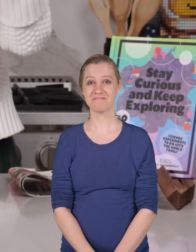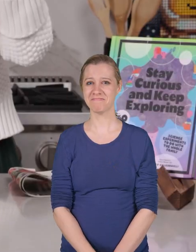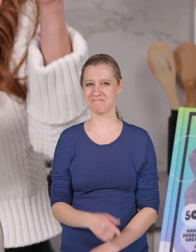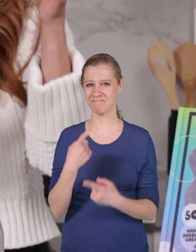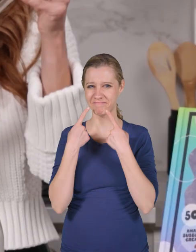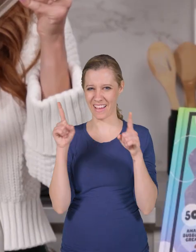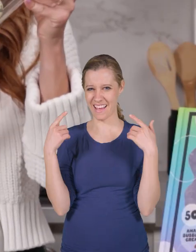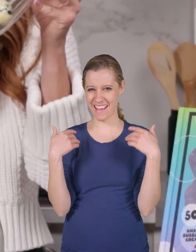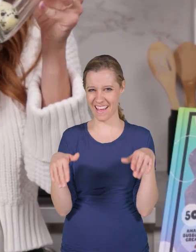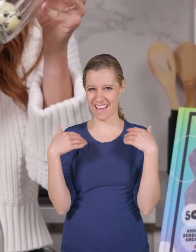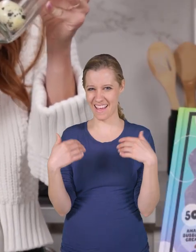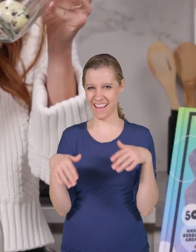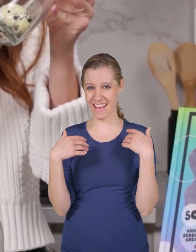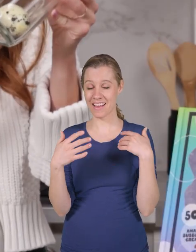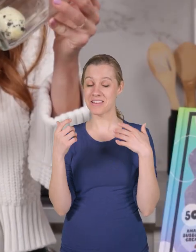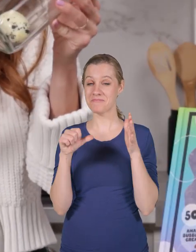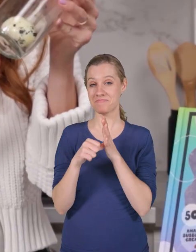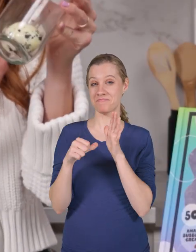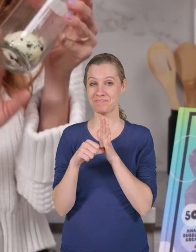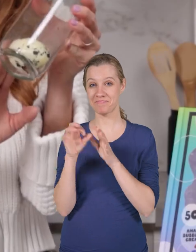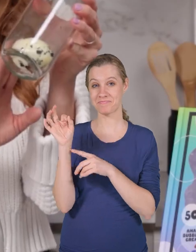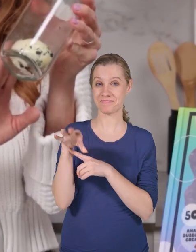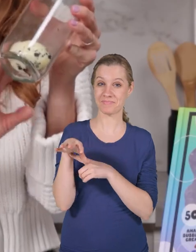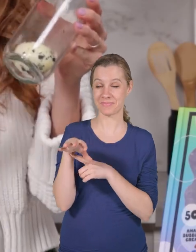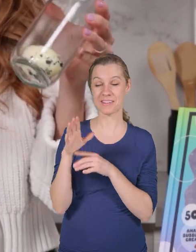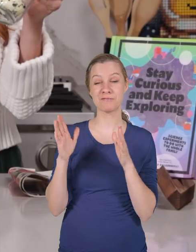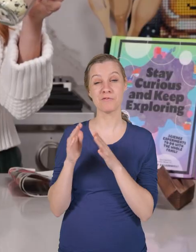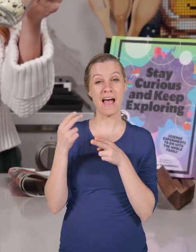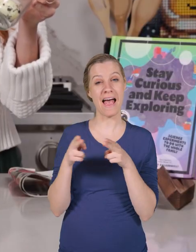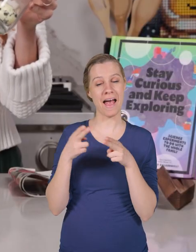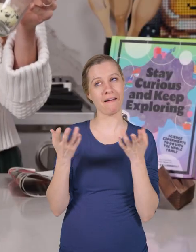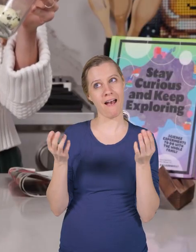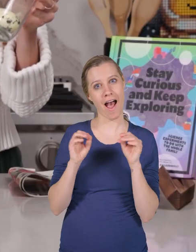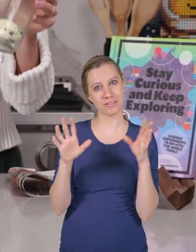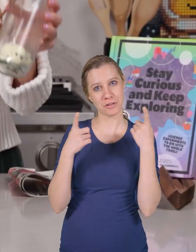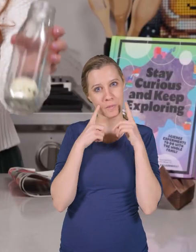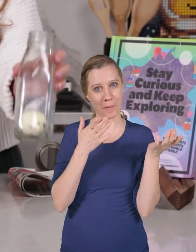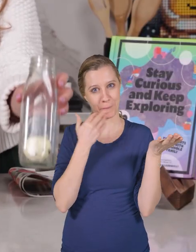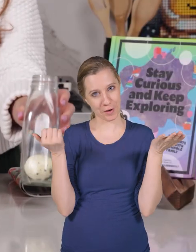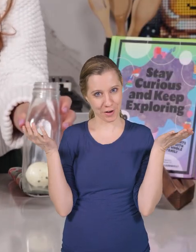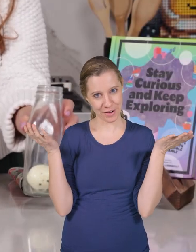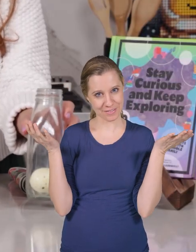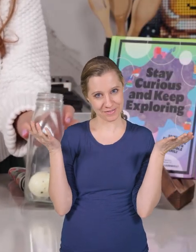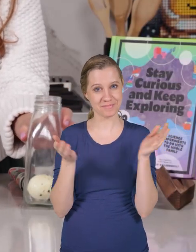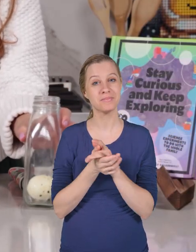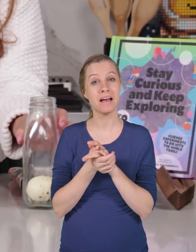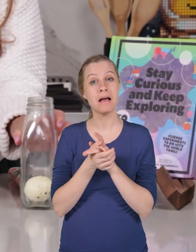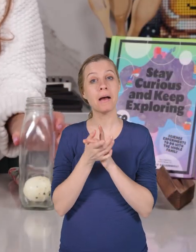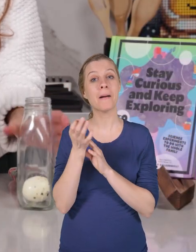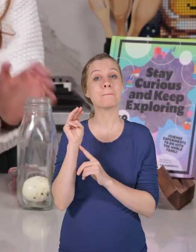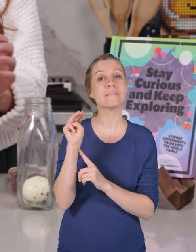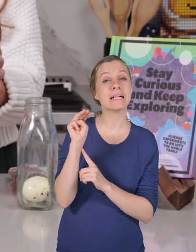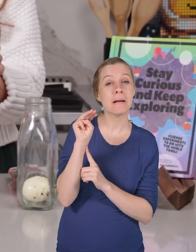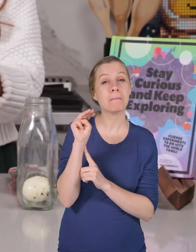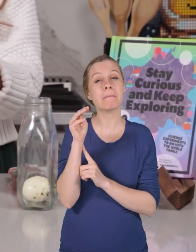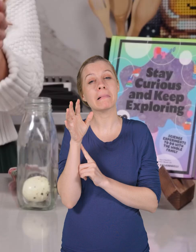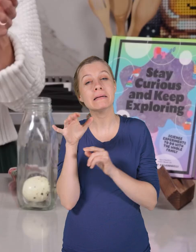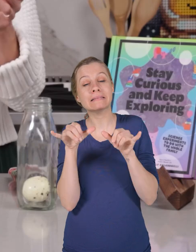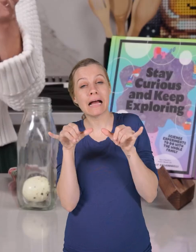So this one worked really well. And just word to the wise, smaller eggs obviously work better here. If you try just like a